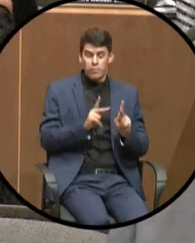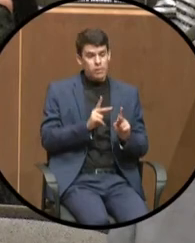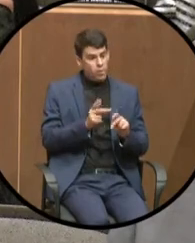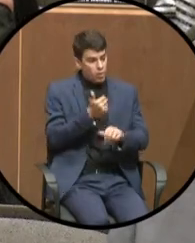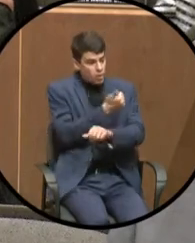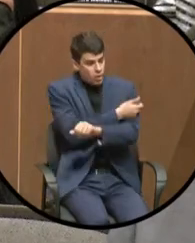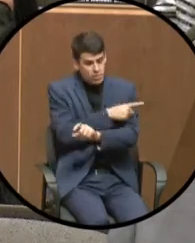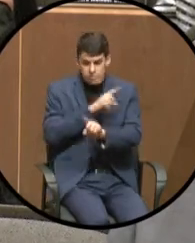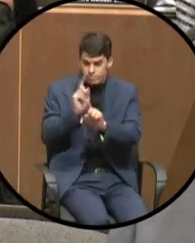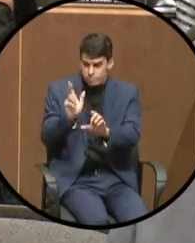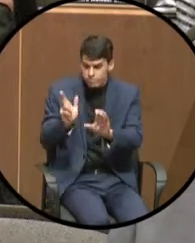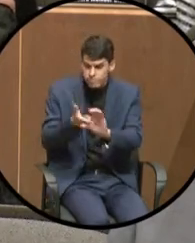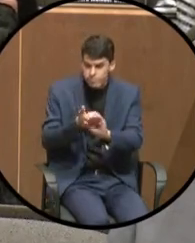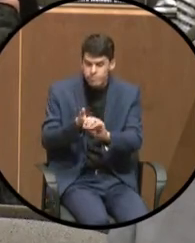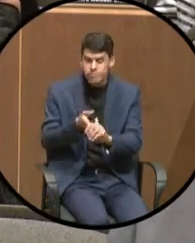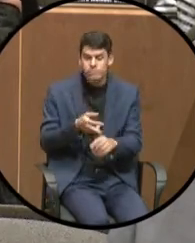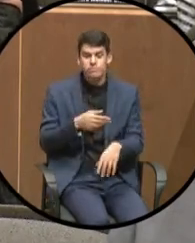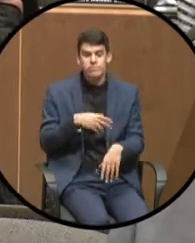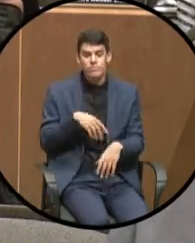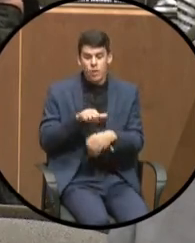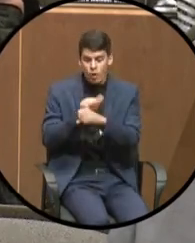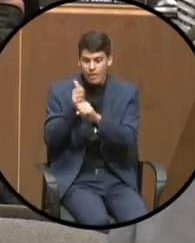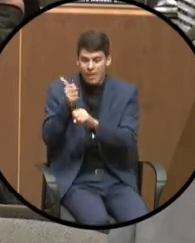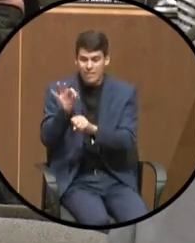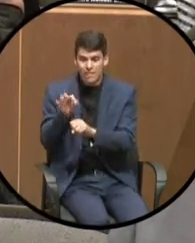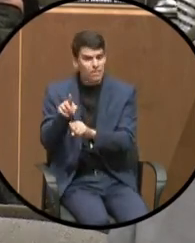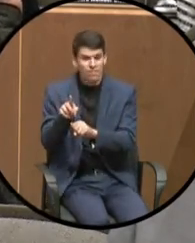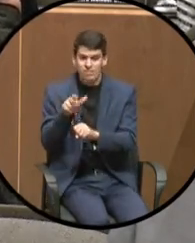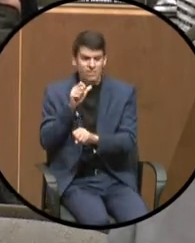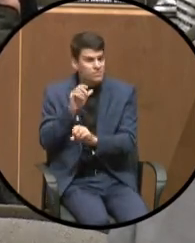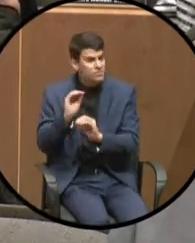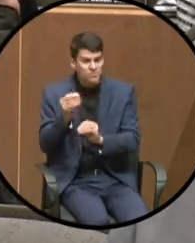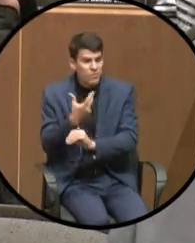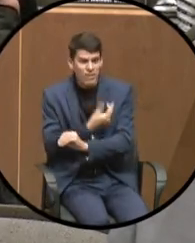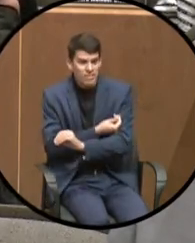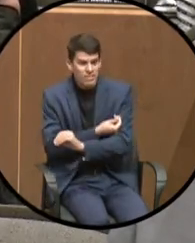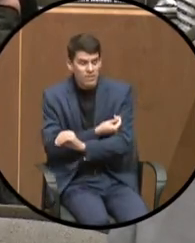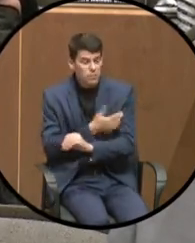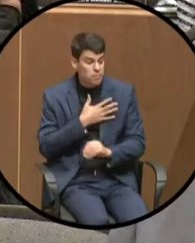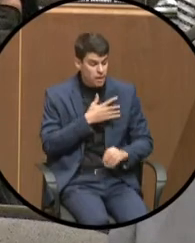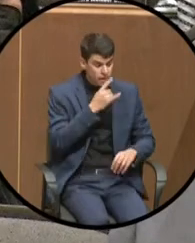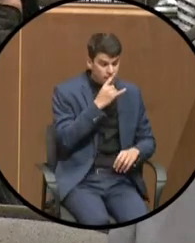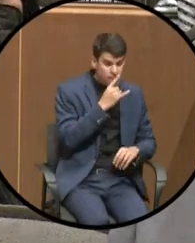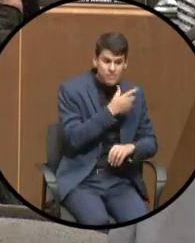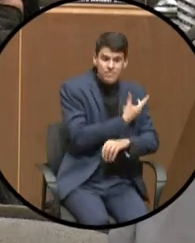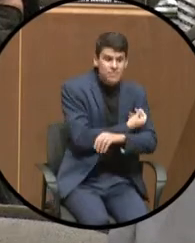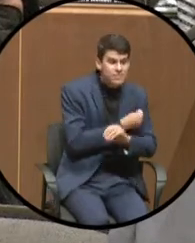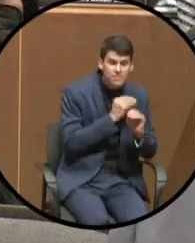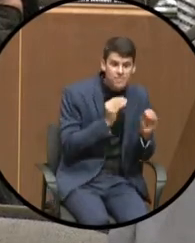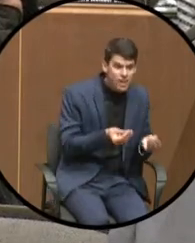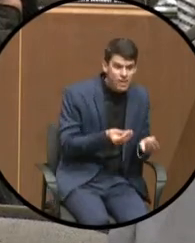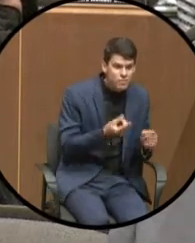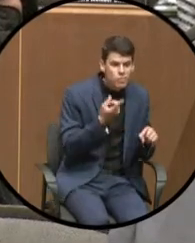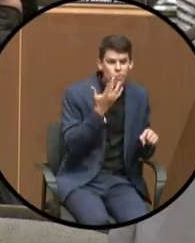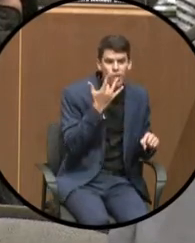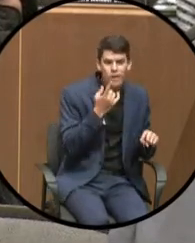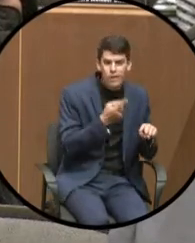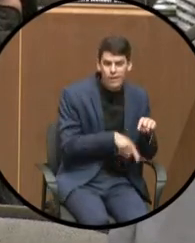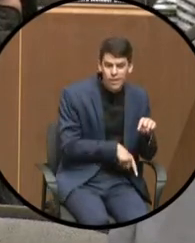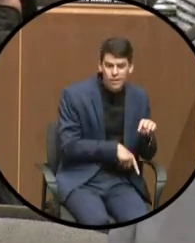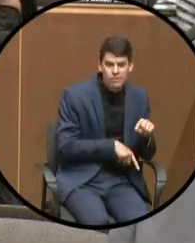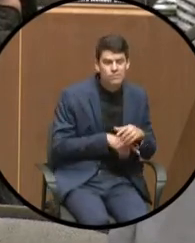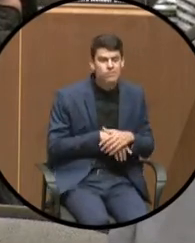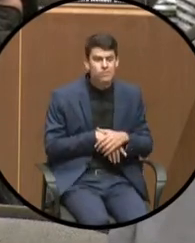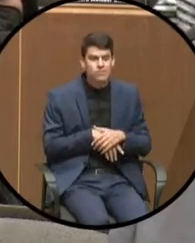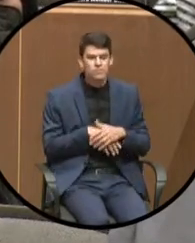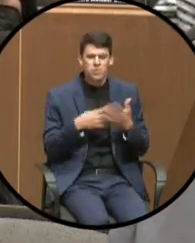from COVID-19 has not been vaccinated. My kids have not been vaccinated. They can't be. Is it,